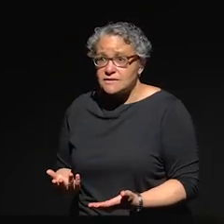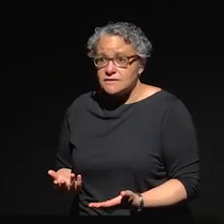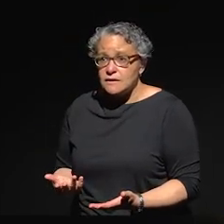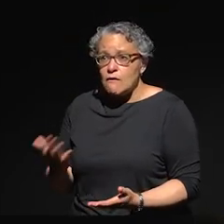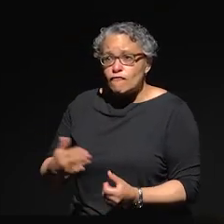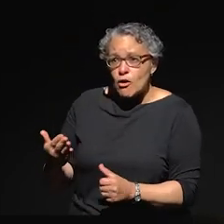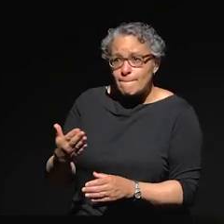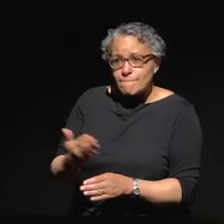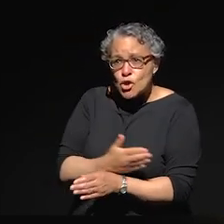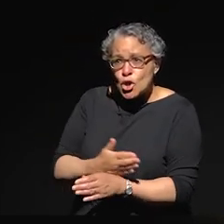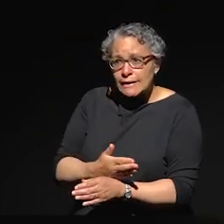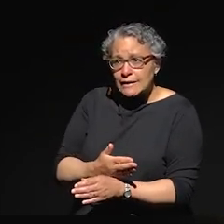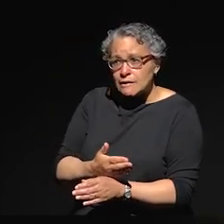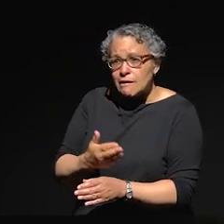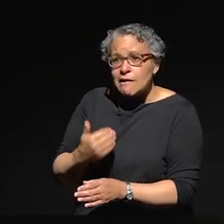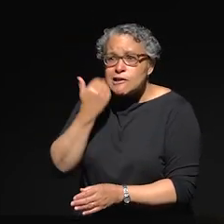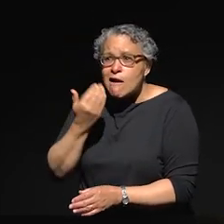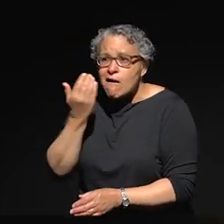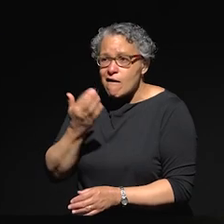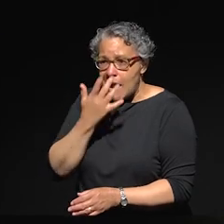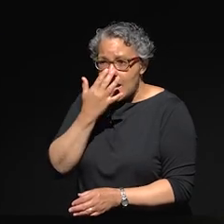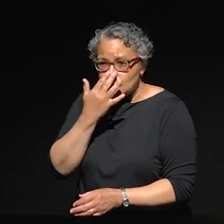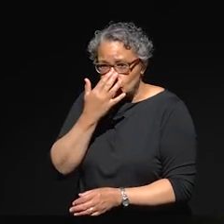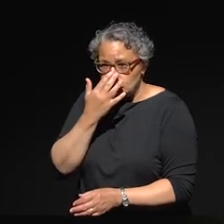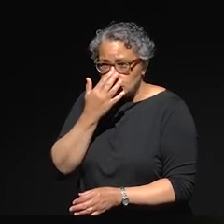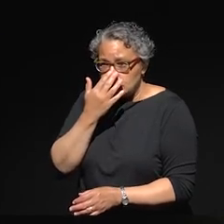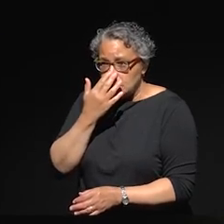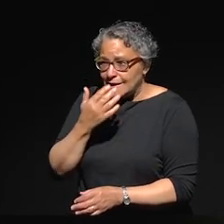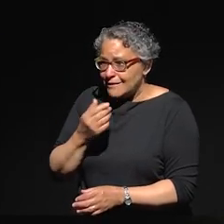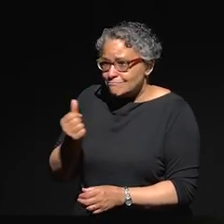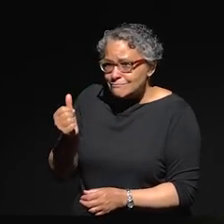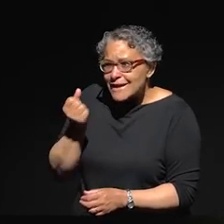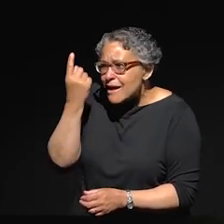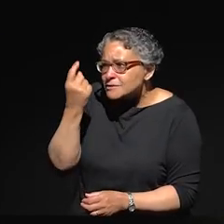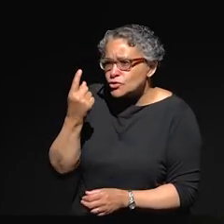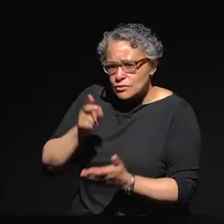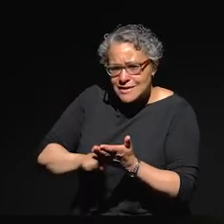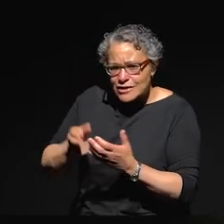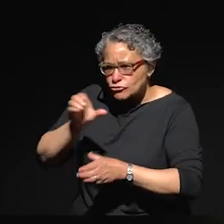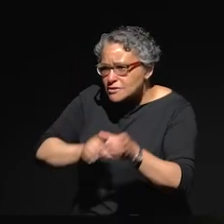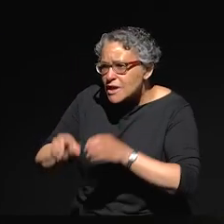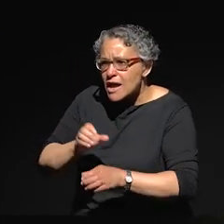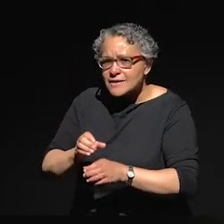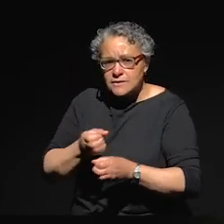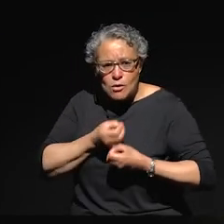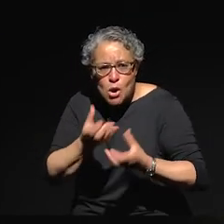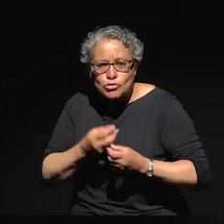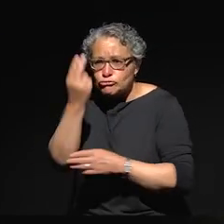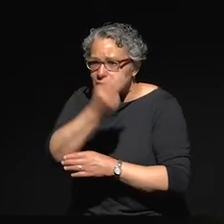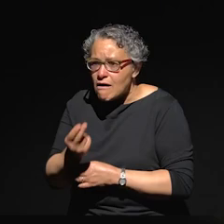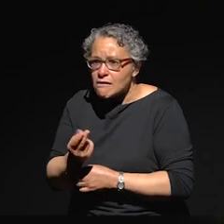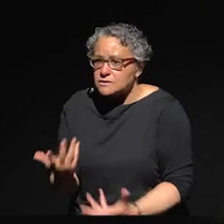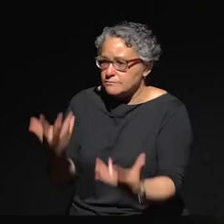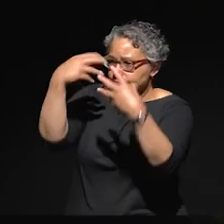early on he was exposed to the latest thinking in terms of natural science and also poetry and art.